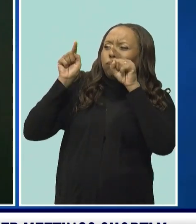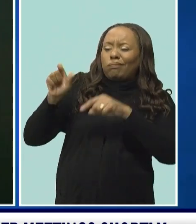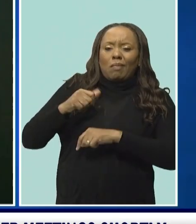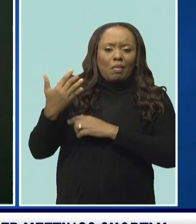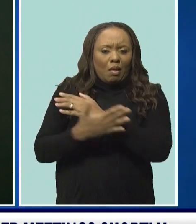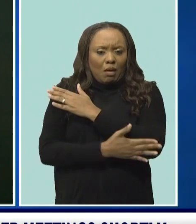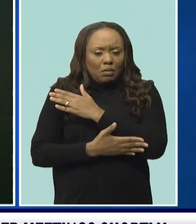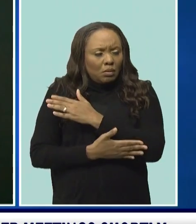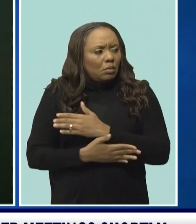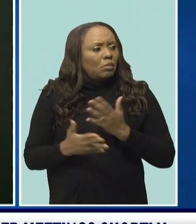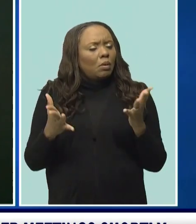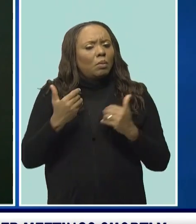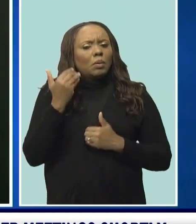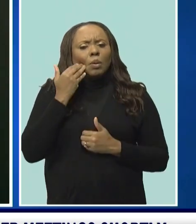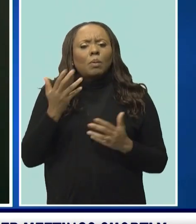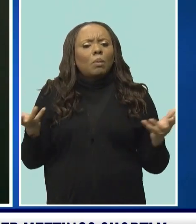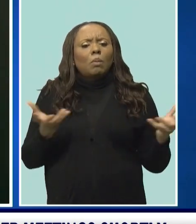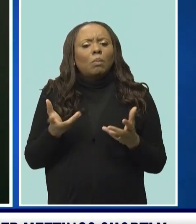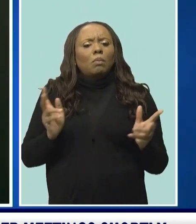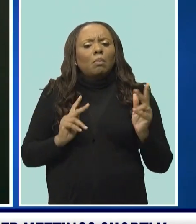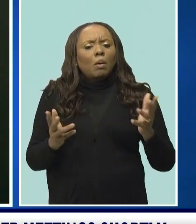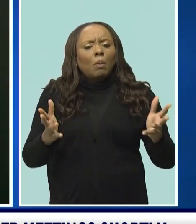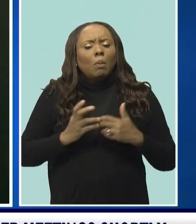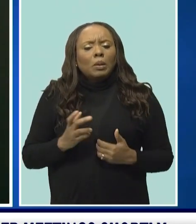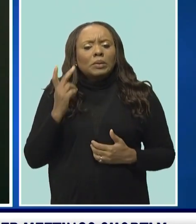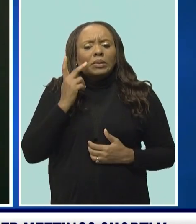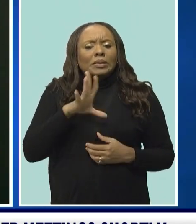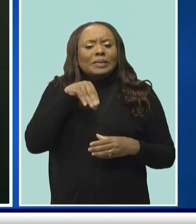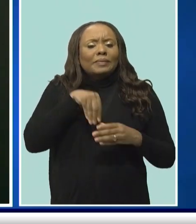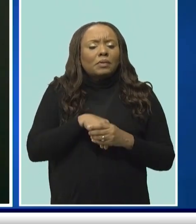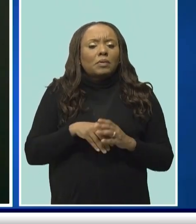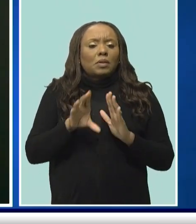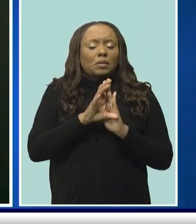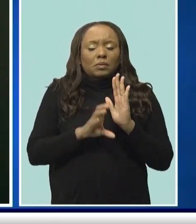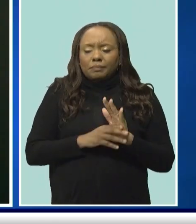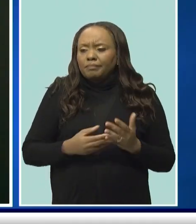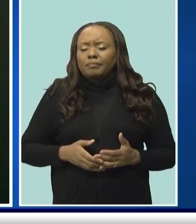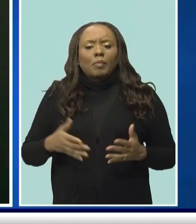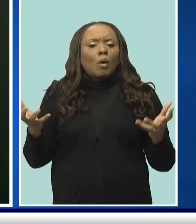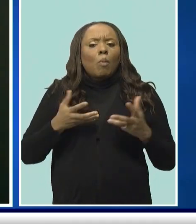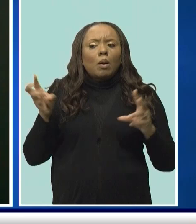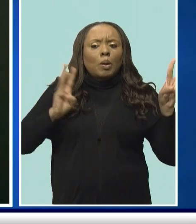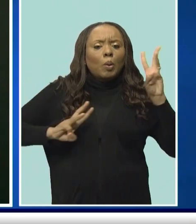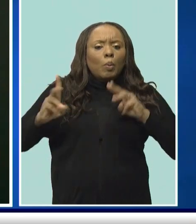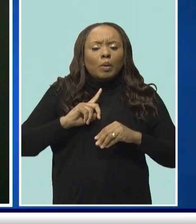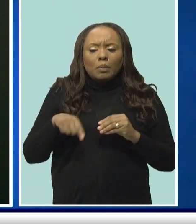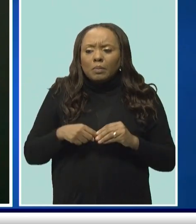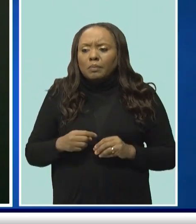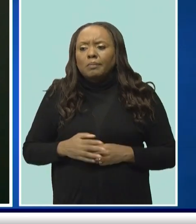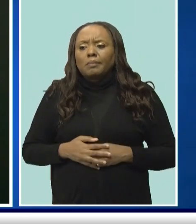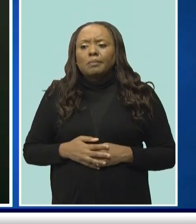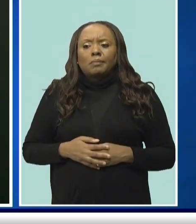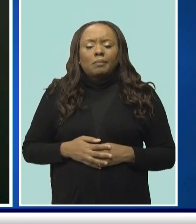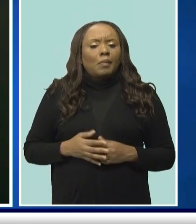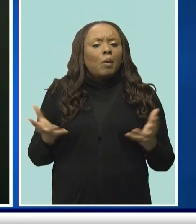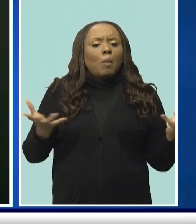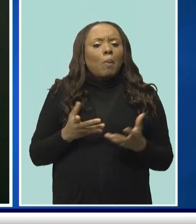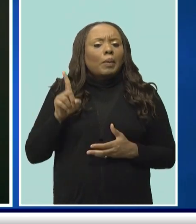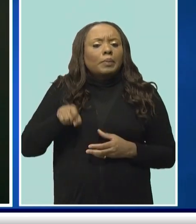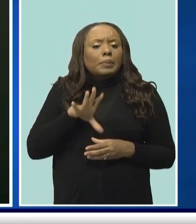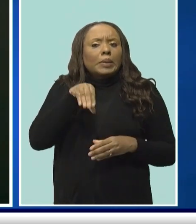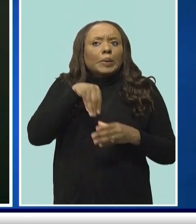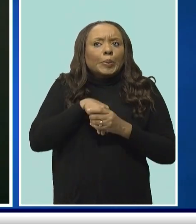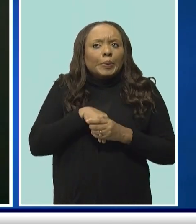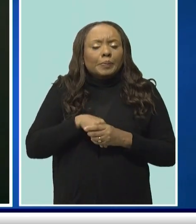a revised constitution. What are the things that they're worried about or they think should be included? And the more we